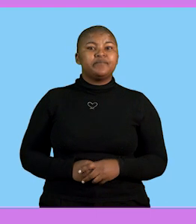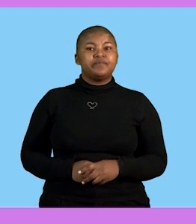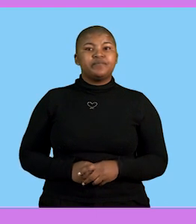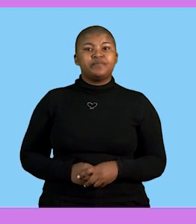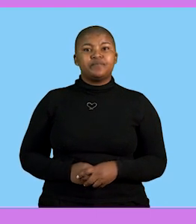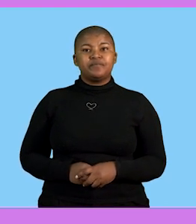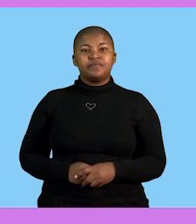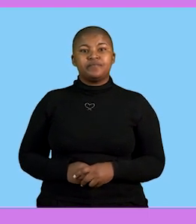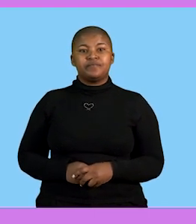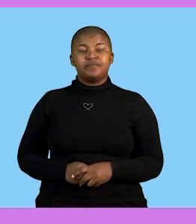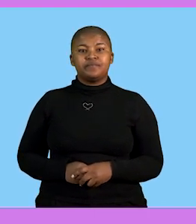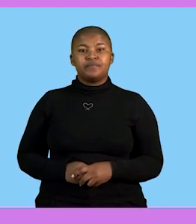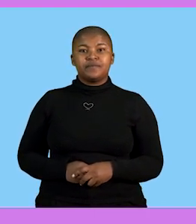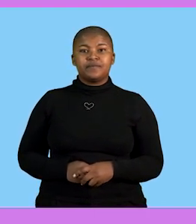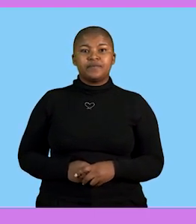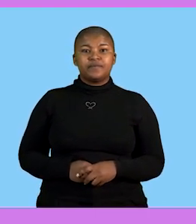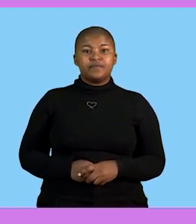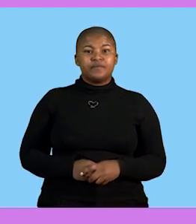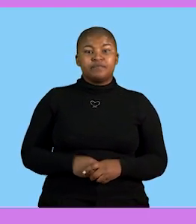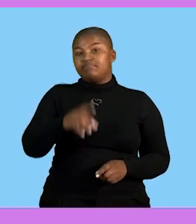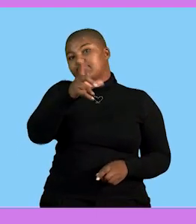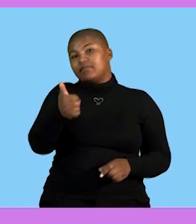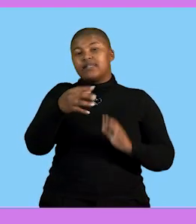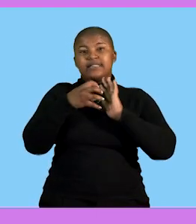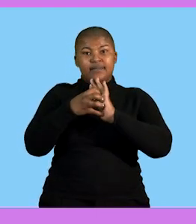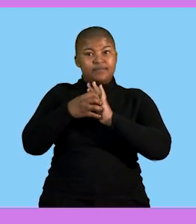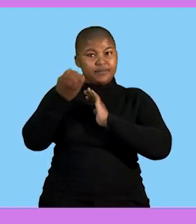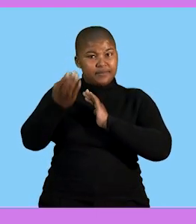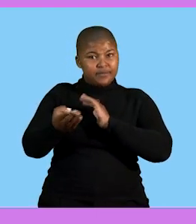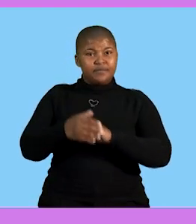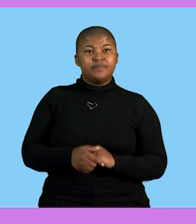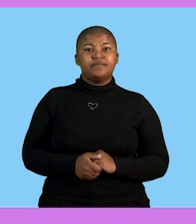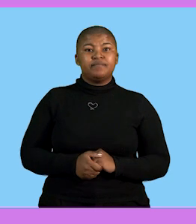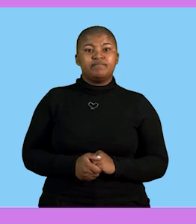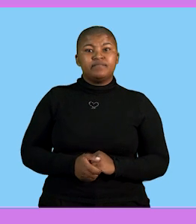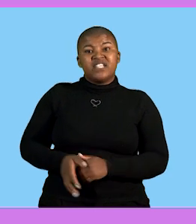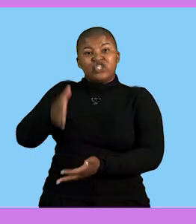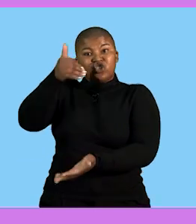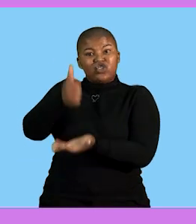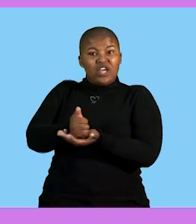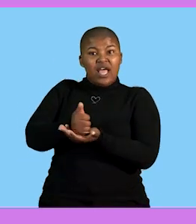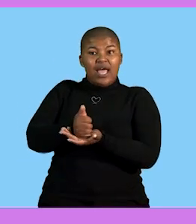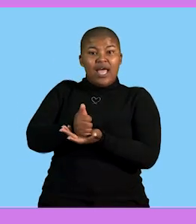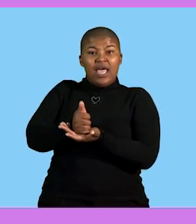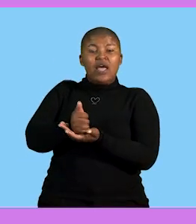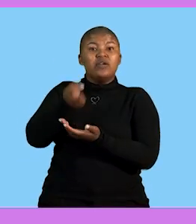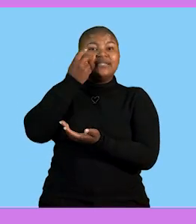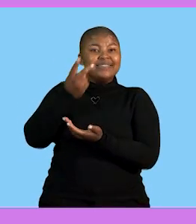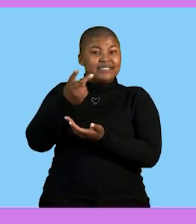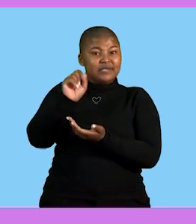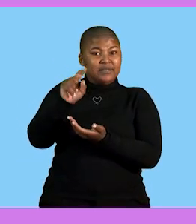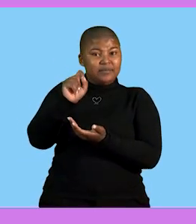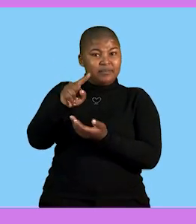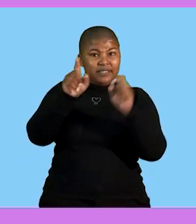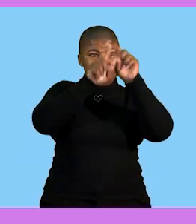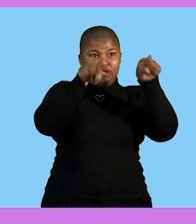use. Then looking at the next example, it says a high chair is shown. So here